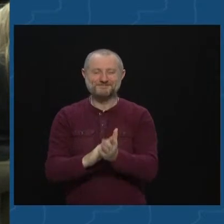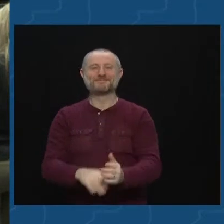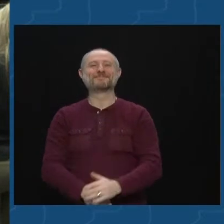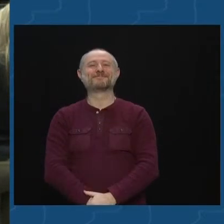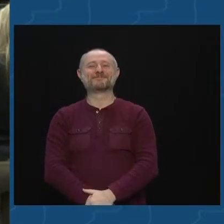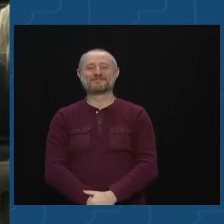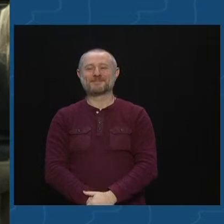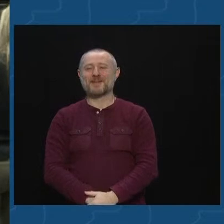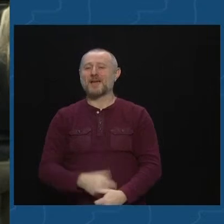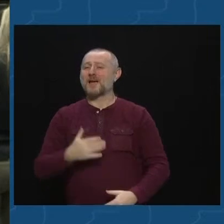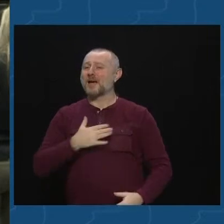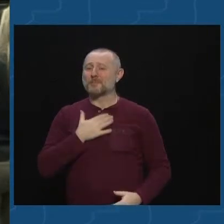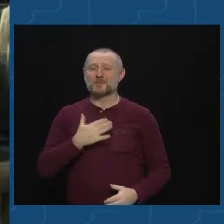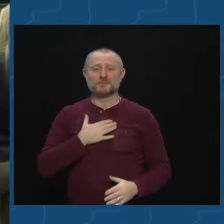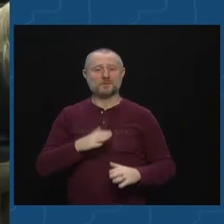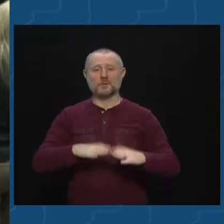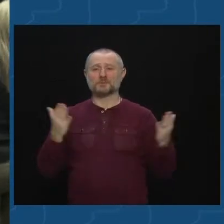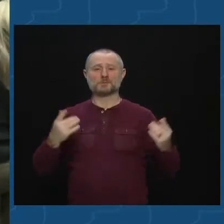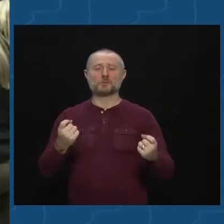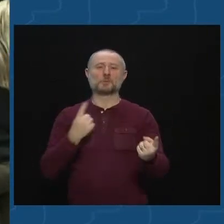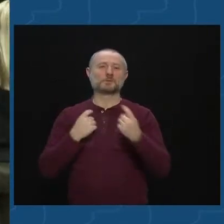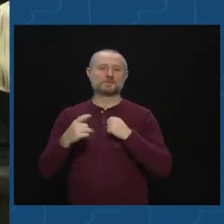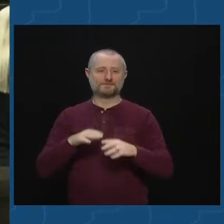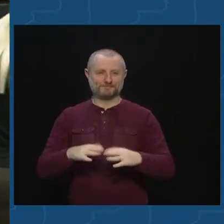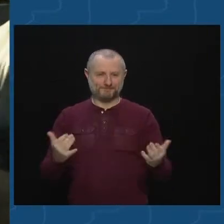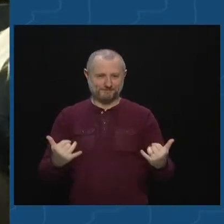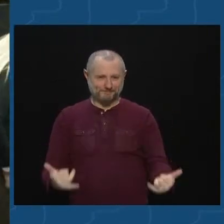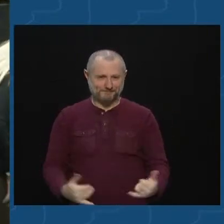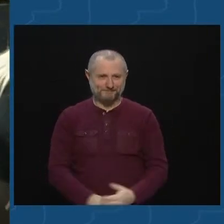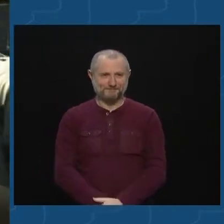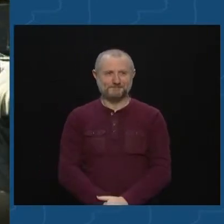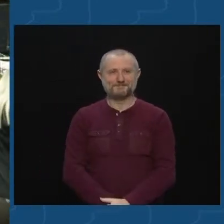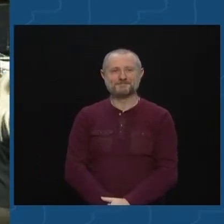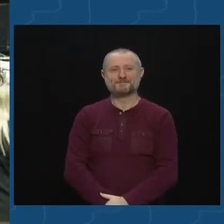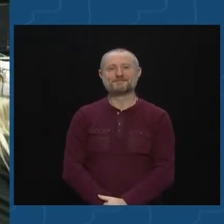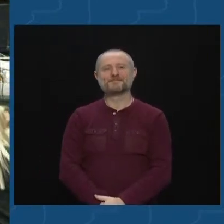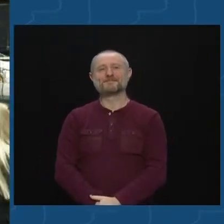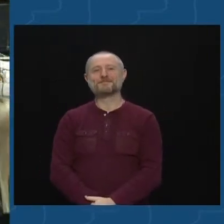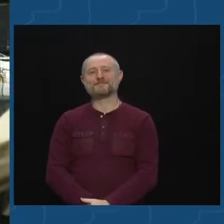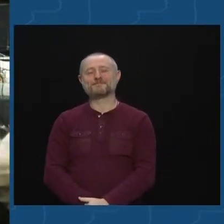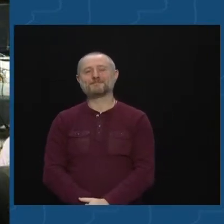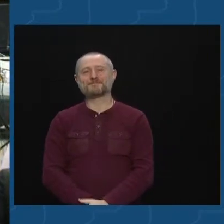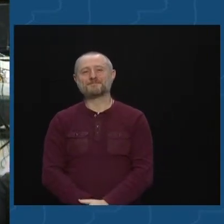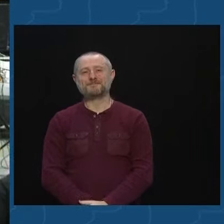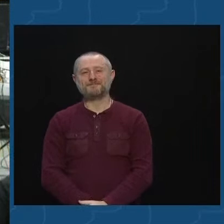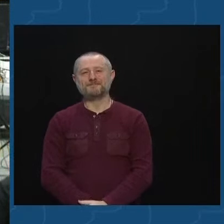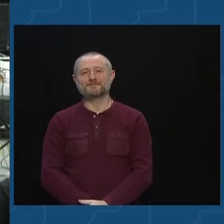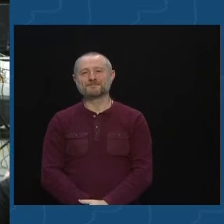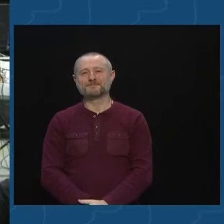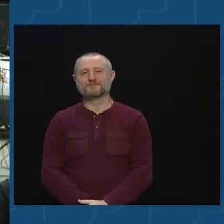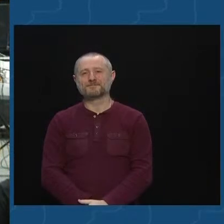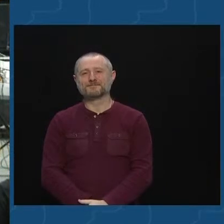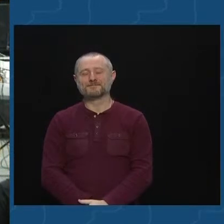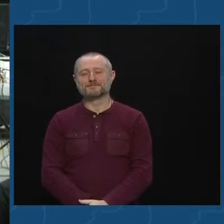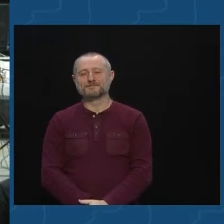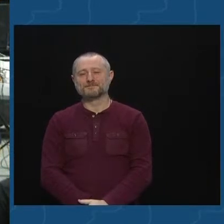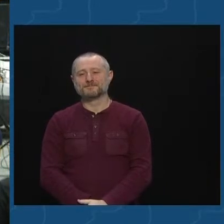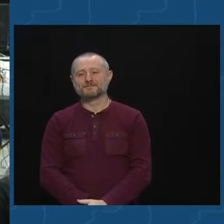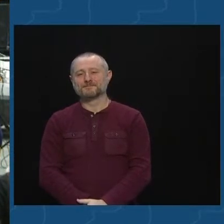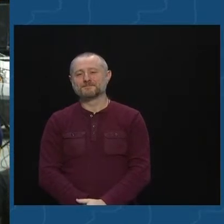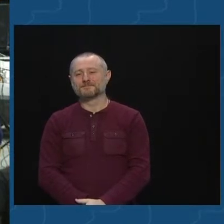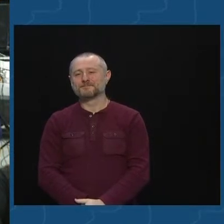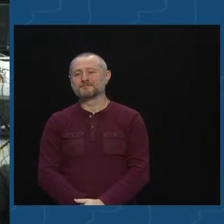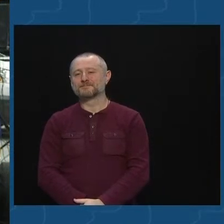Happy to take a couple questions. And it's hard to hear, so there's a mic in the back. What's that